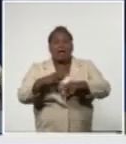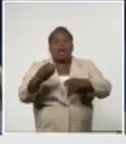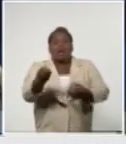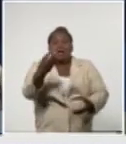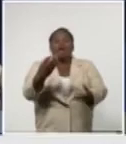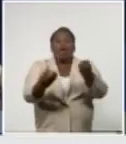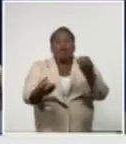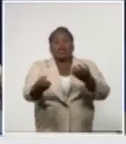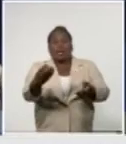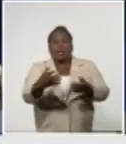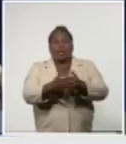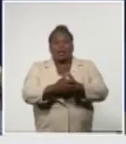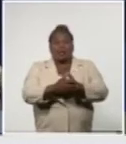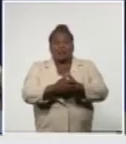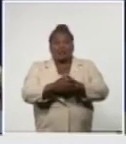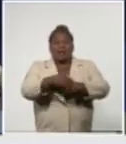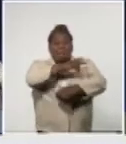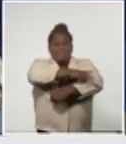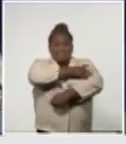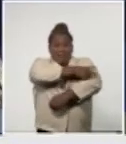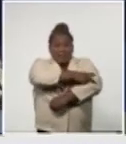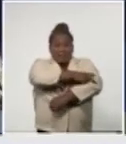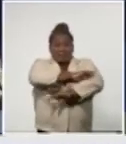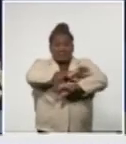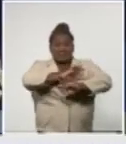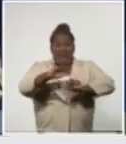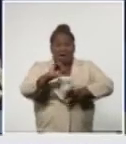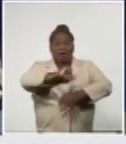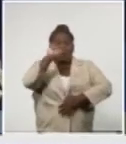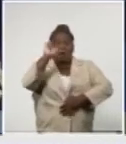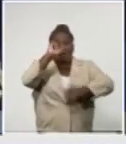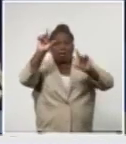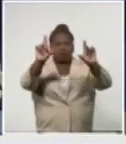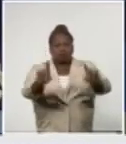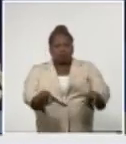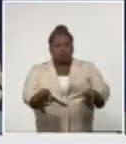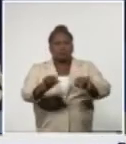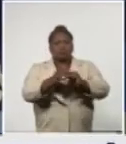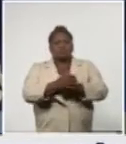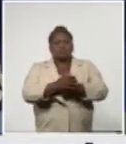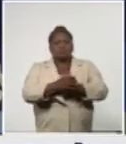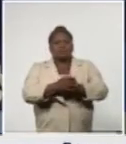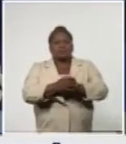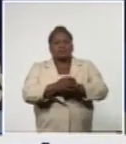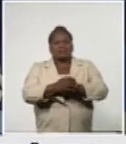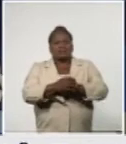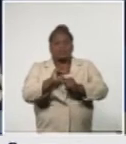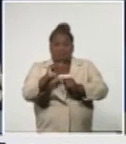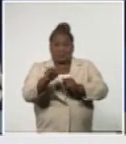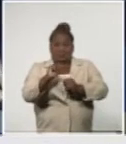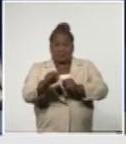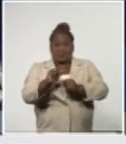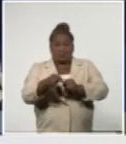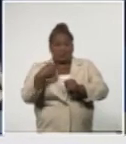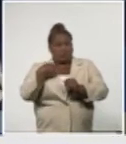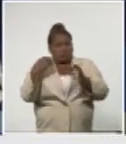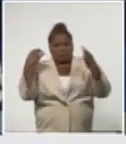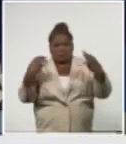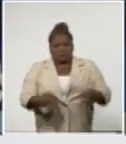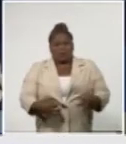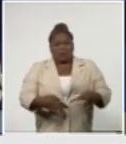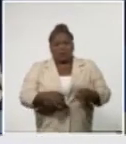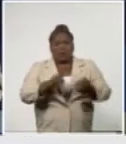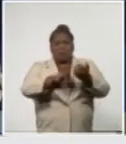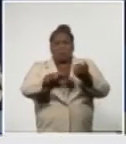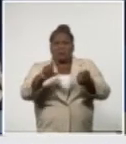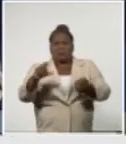the spread. I'm certain that the Cuban government and the Cuban Party and the Ministry of Public